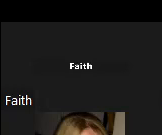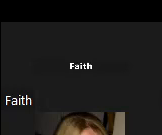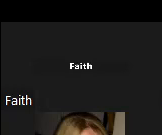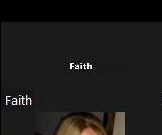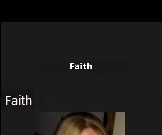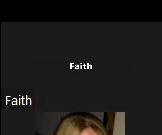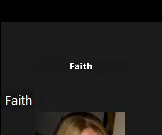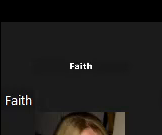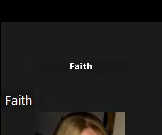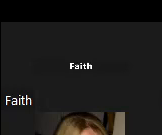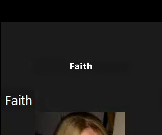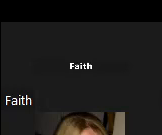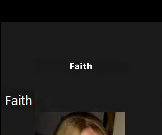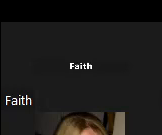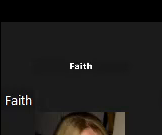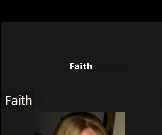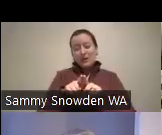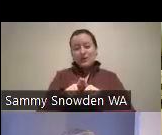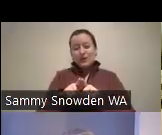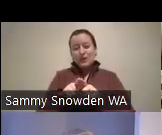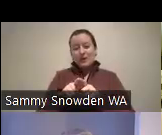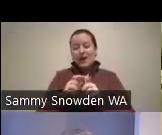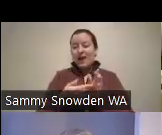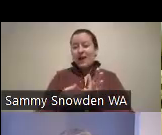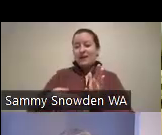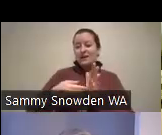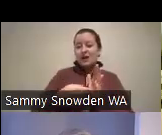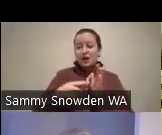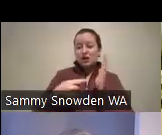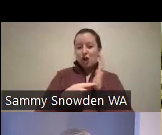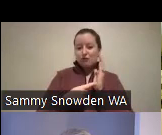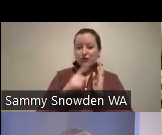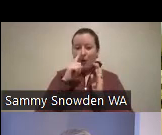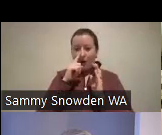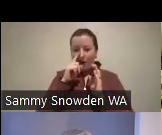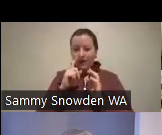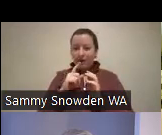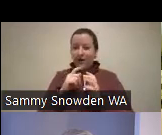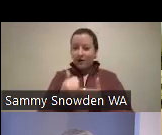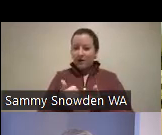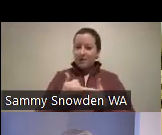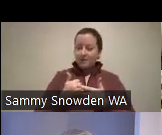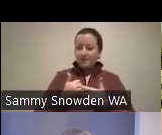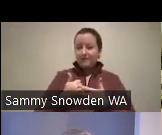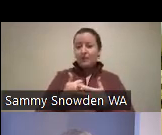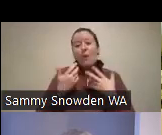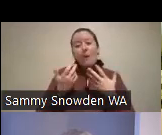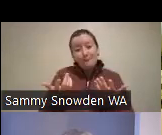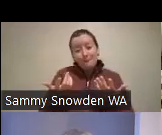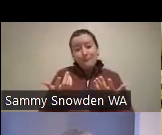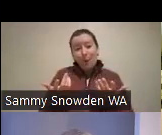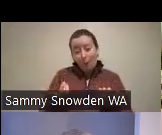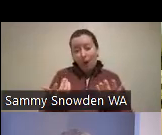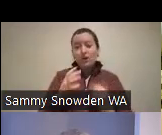to add the turmeric oil to it for the advantages of the turmeric oil, but I also love wild orange. Sometimes